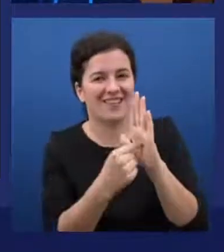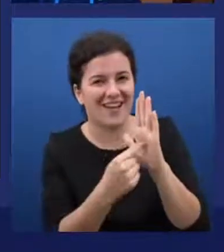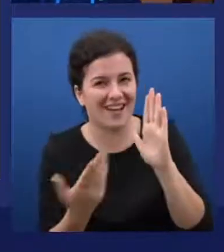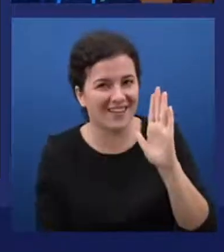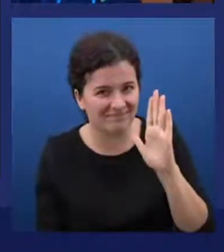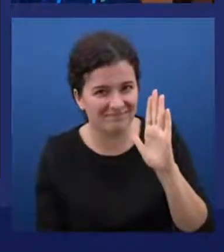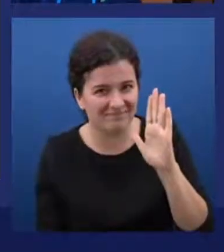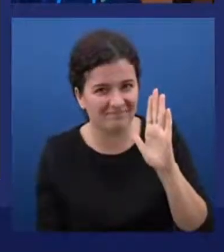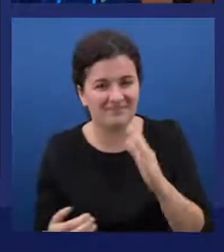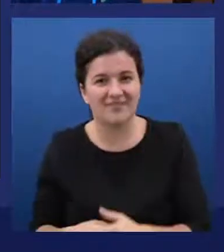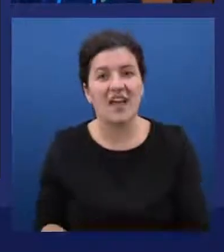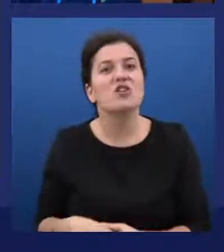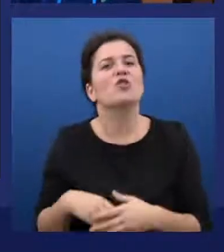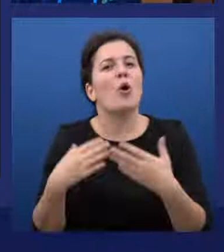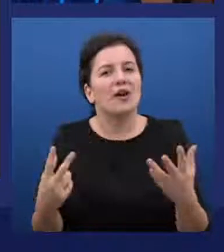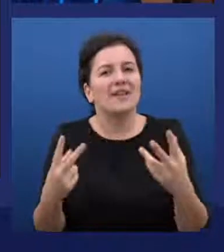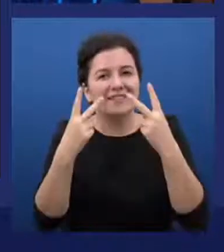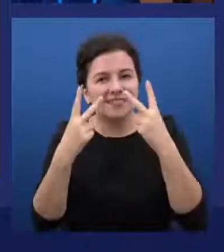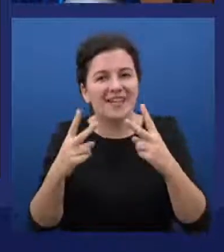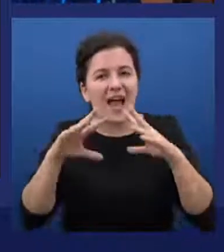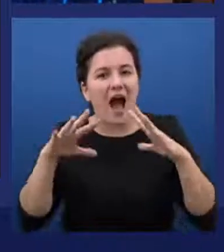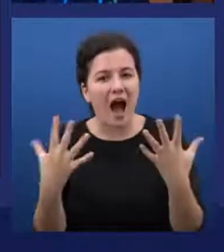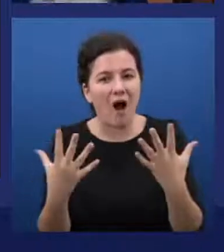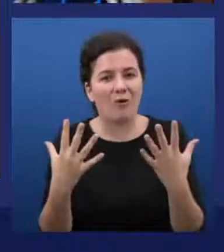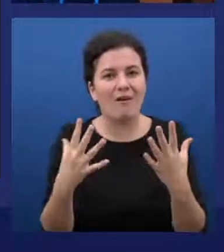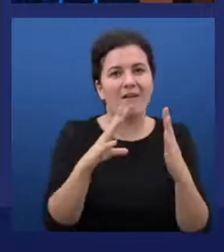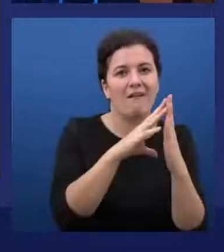can iterate. So this is iteration 2. And